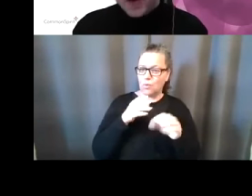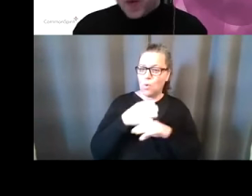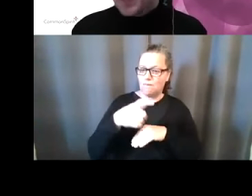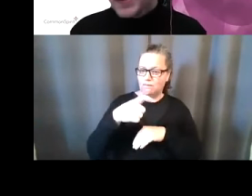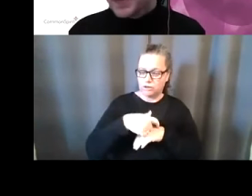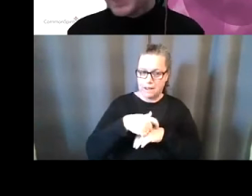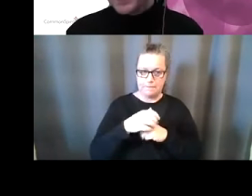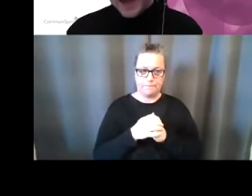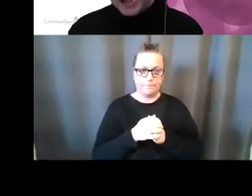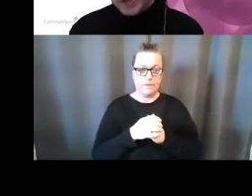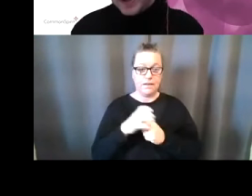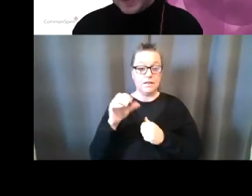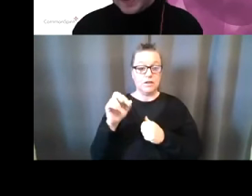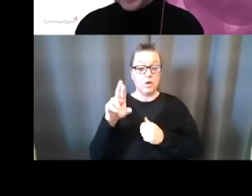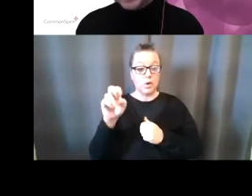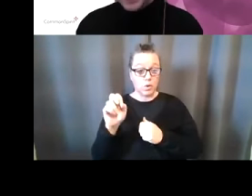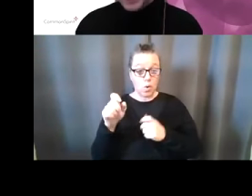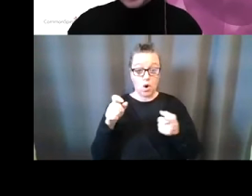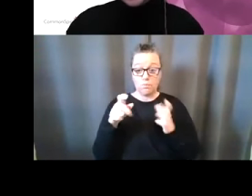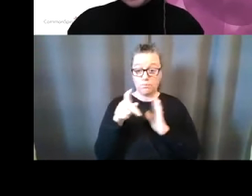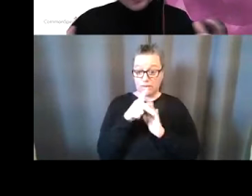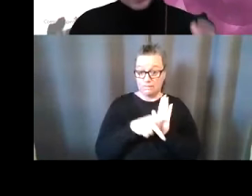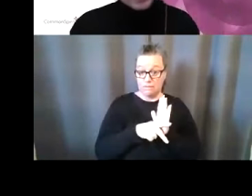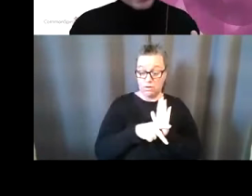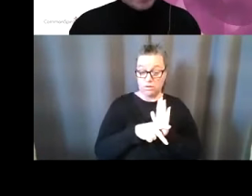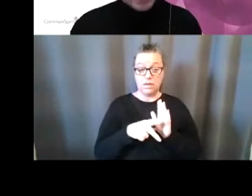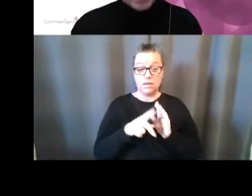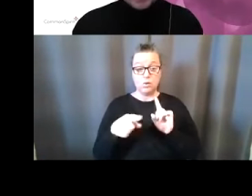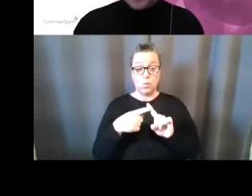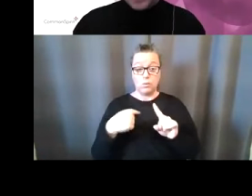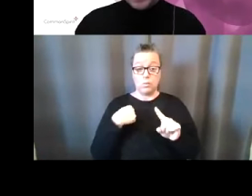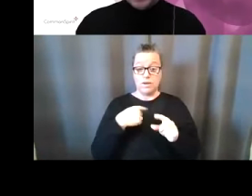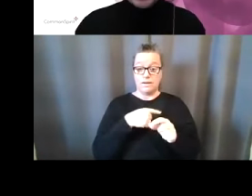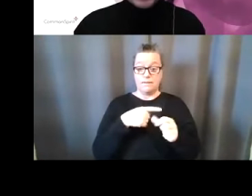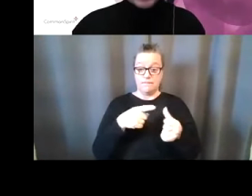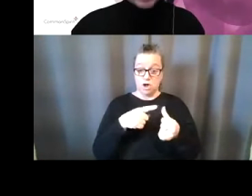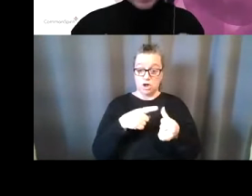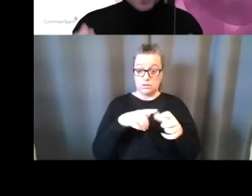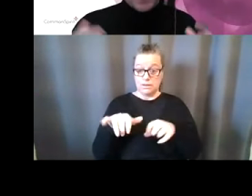Some core principles of our management system is that when we first adopted